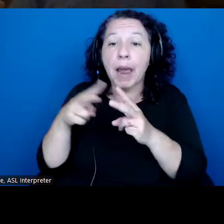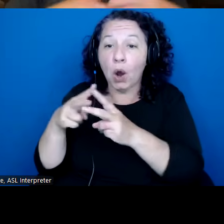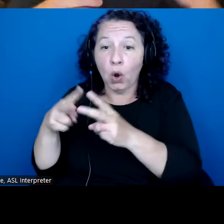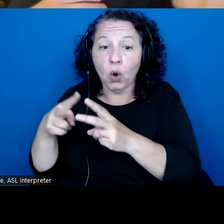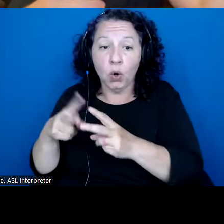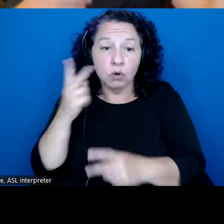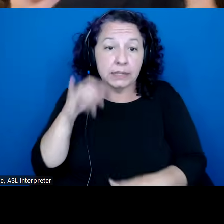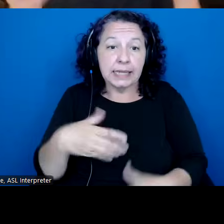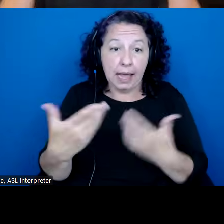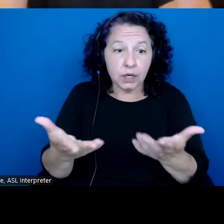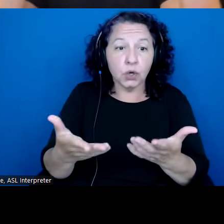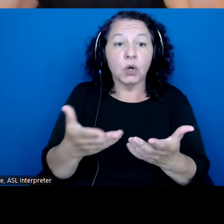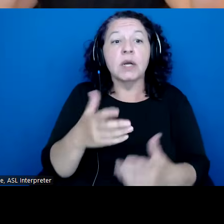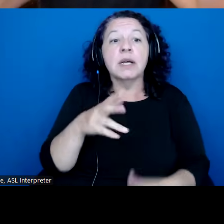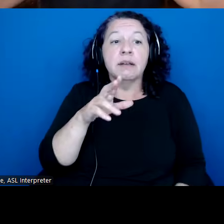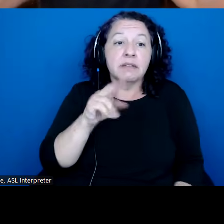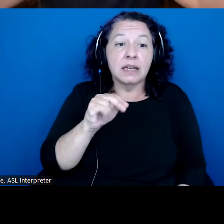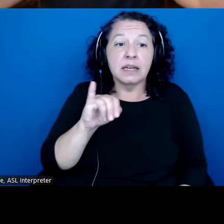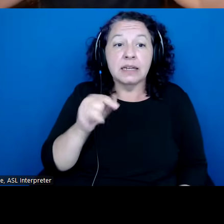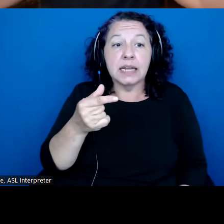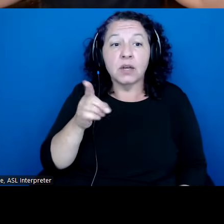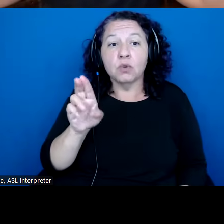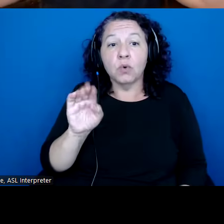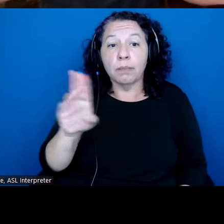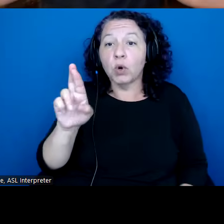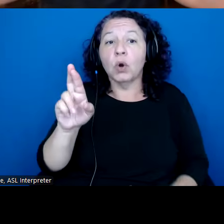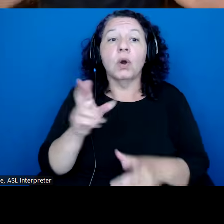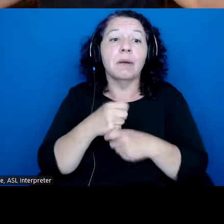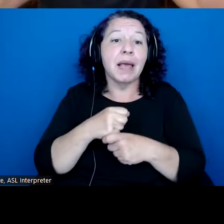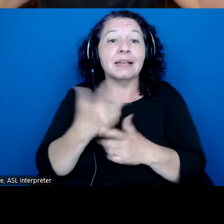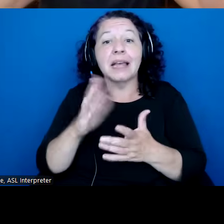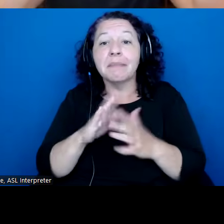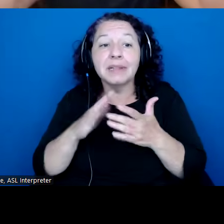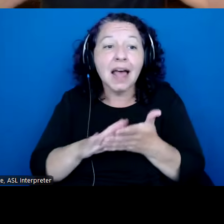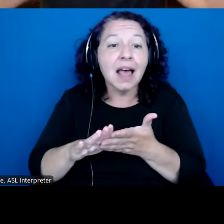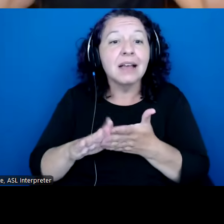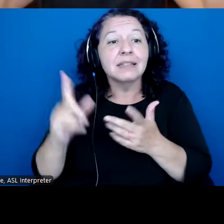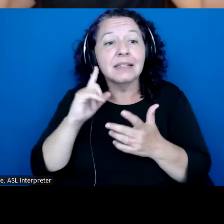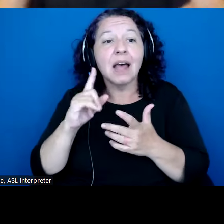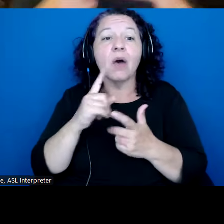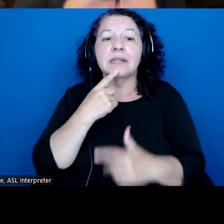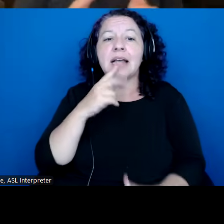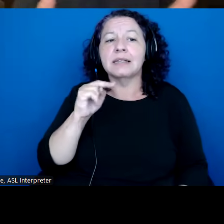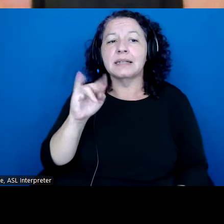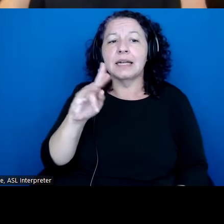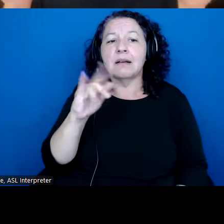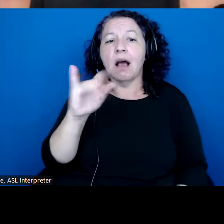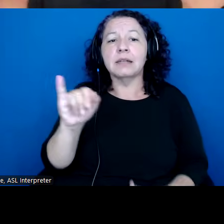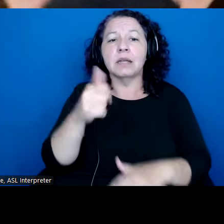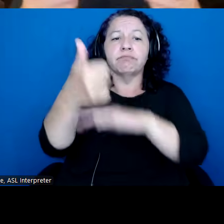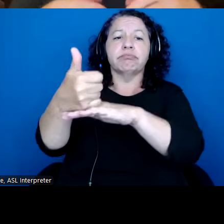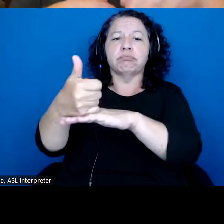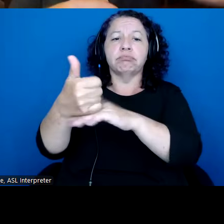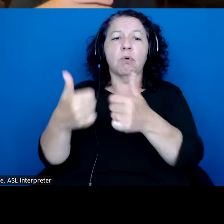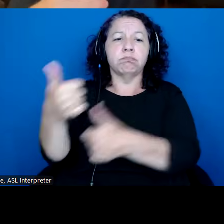here. Something like the Nigdur Bur, which makes a pleasant sound, is Ninkasi has placed appropriately on top of a large